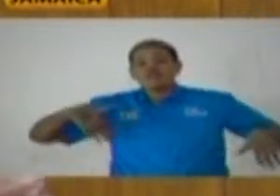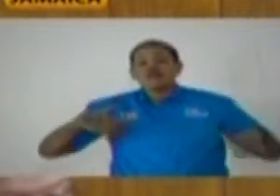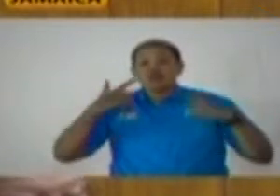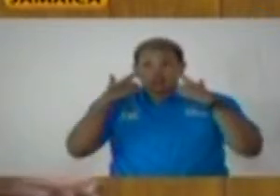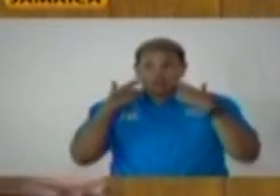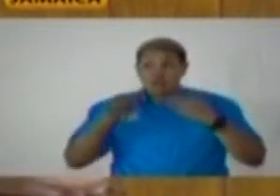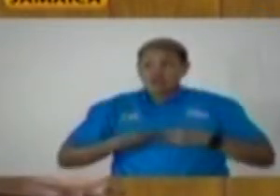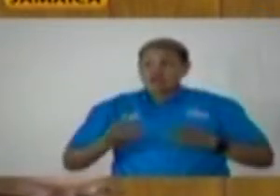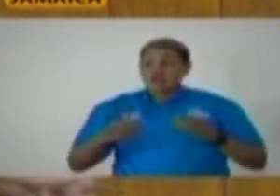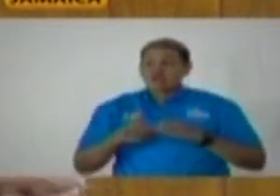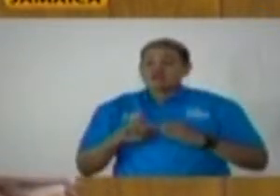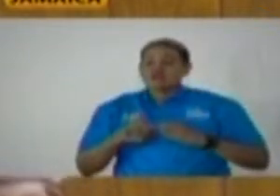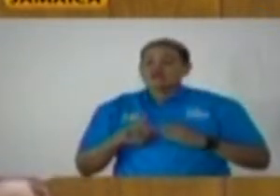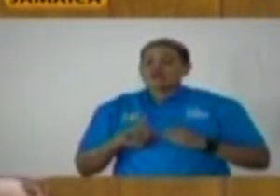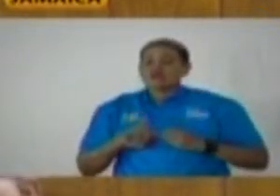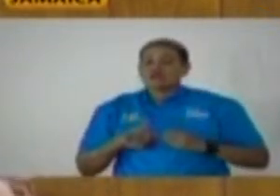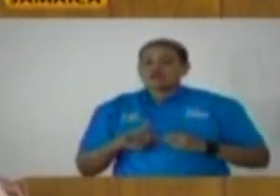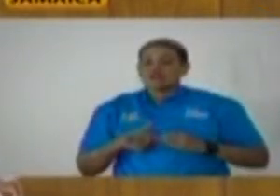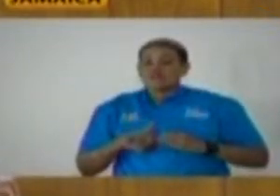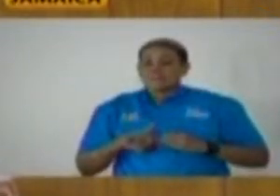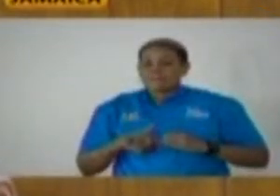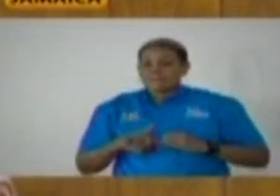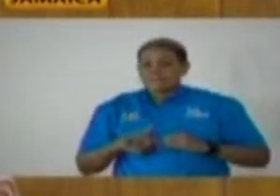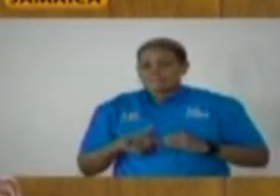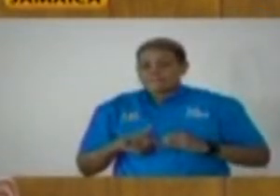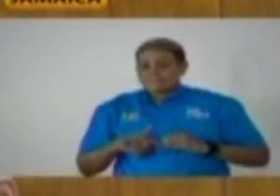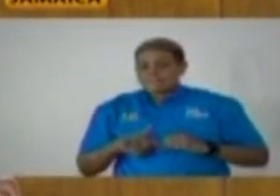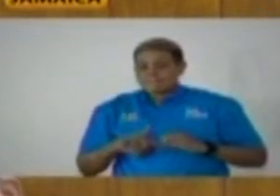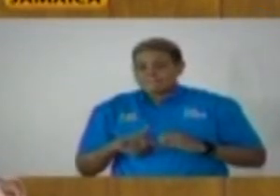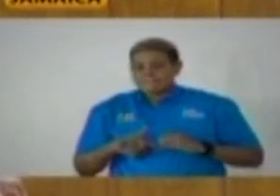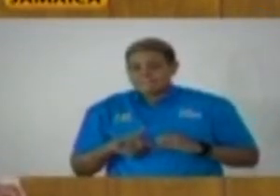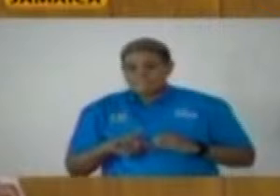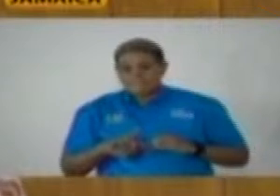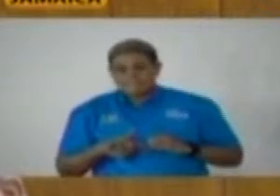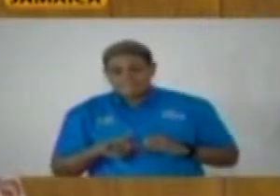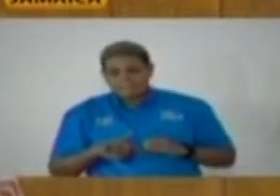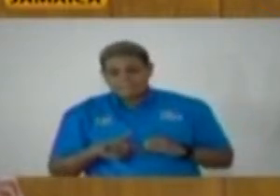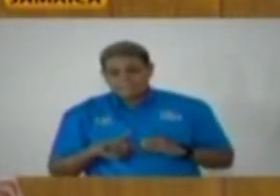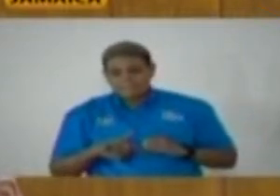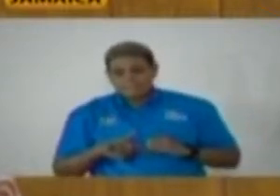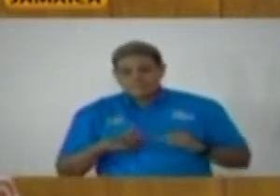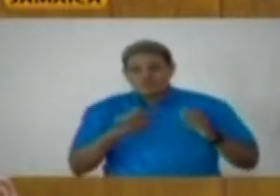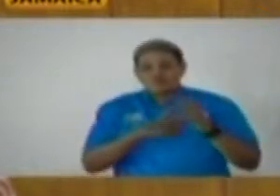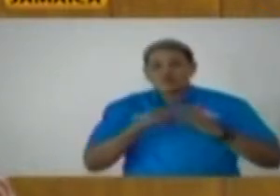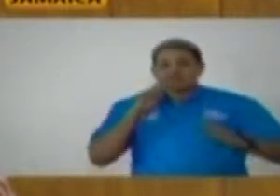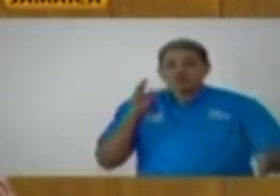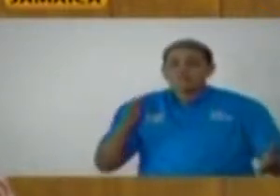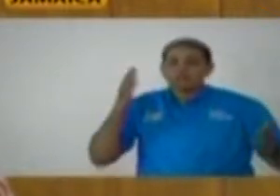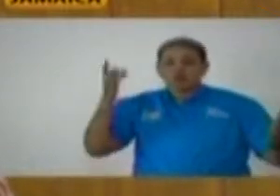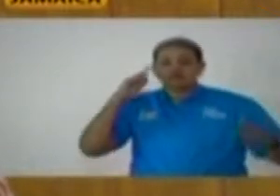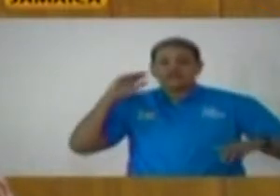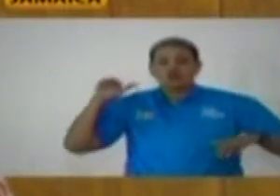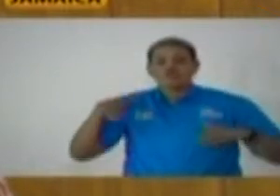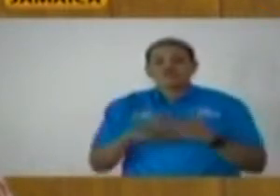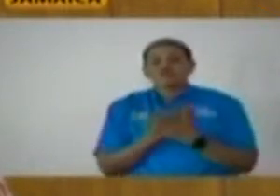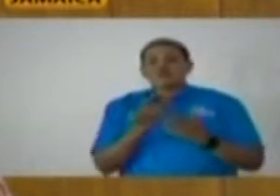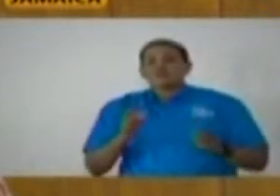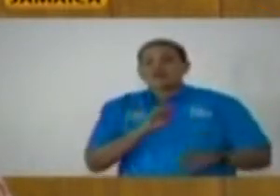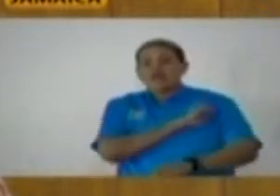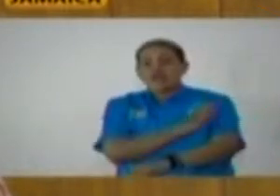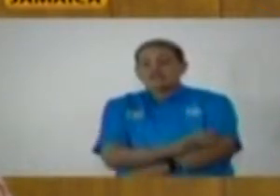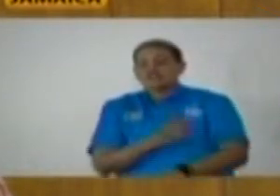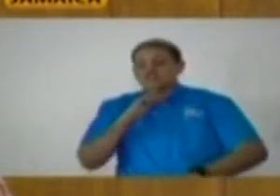not issued a single request for proposal for renewable energy to go onto the